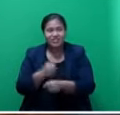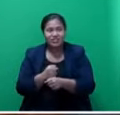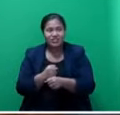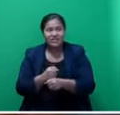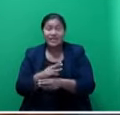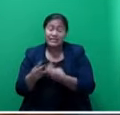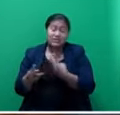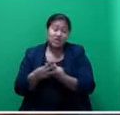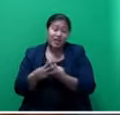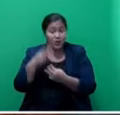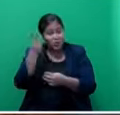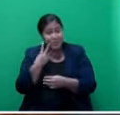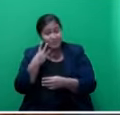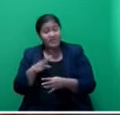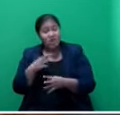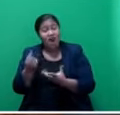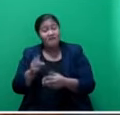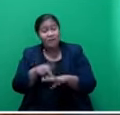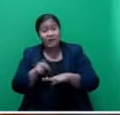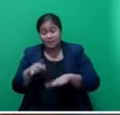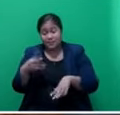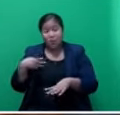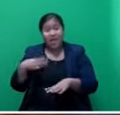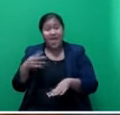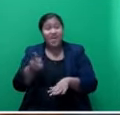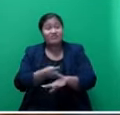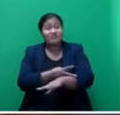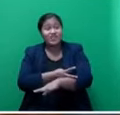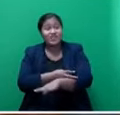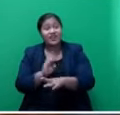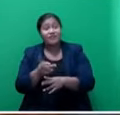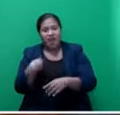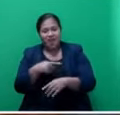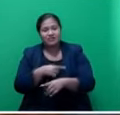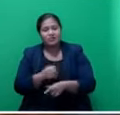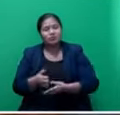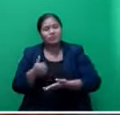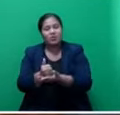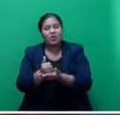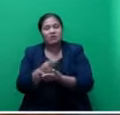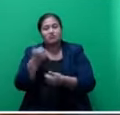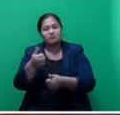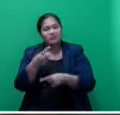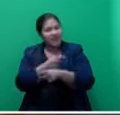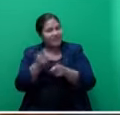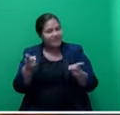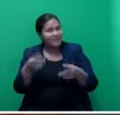SODELPA women members of Parliament are wearing green today in solidarity for good governance in USB.